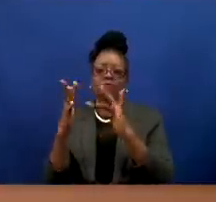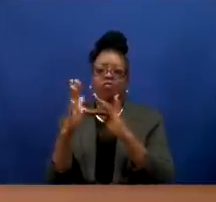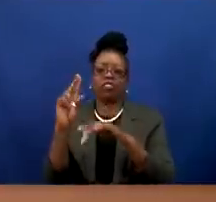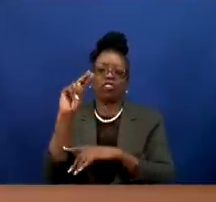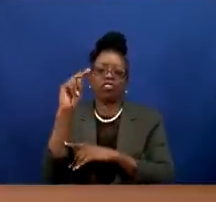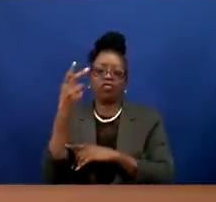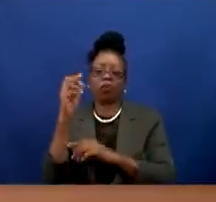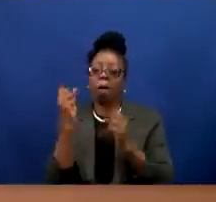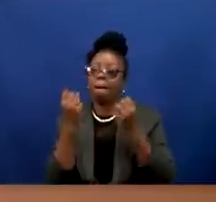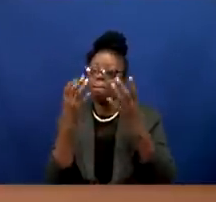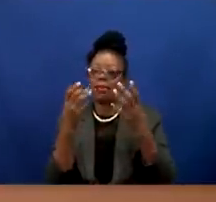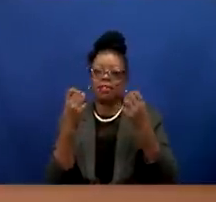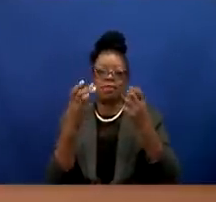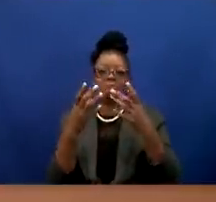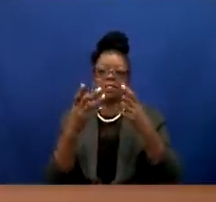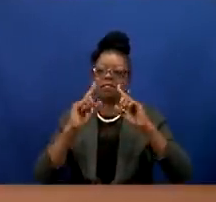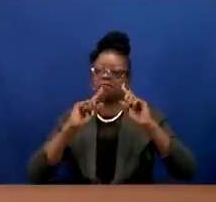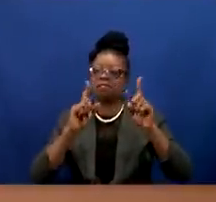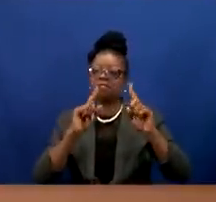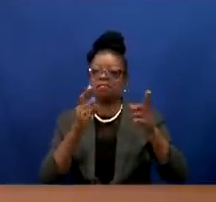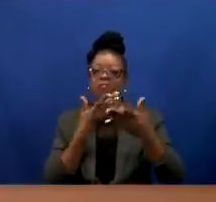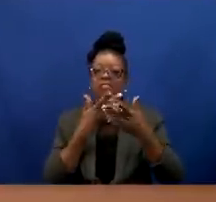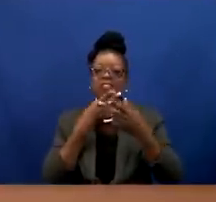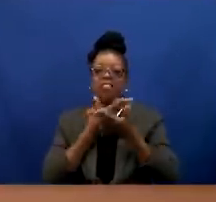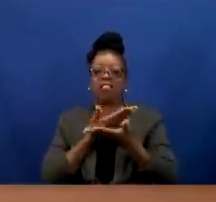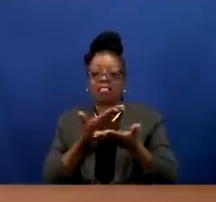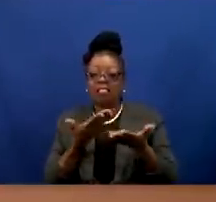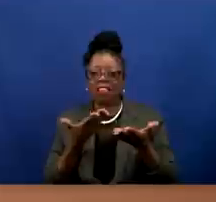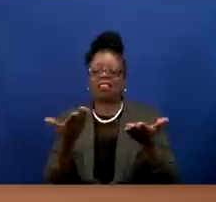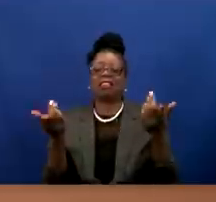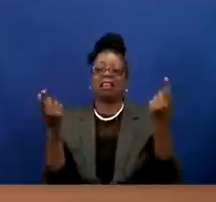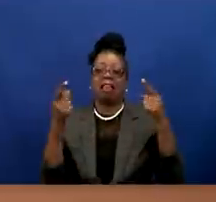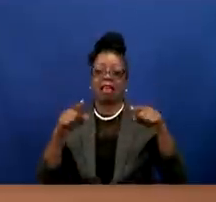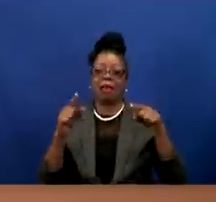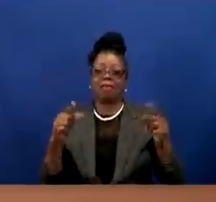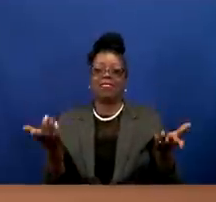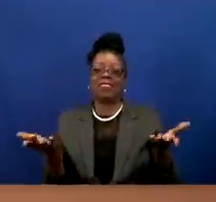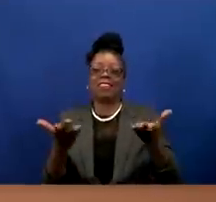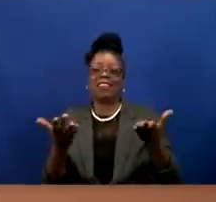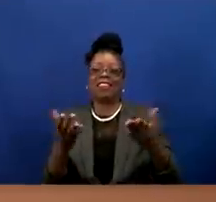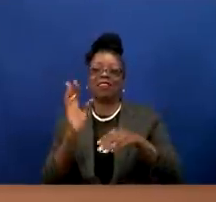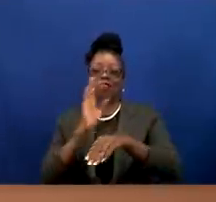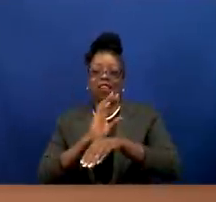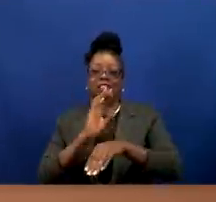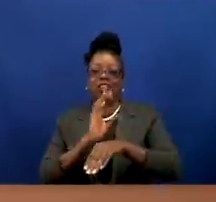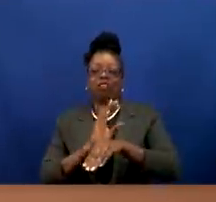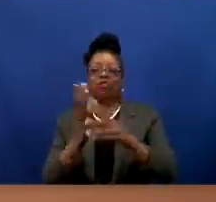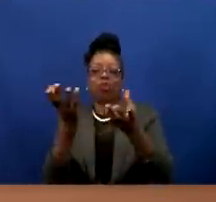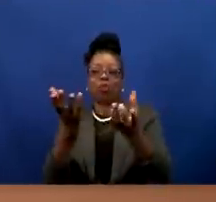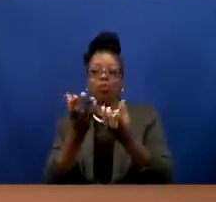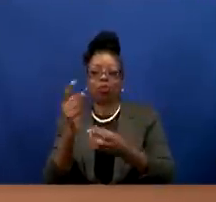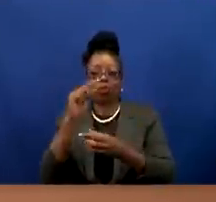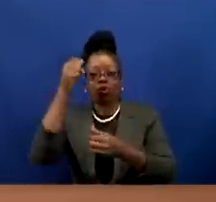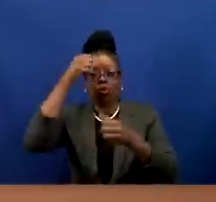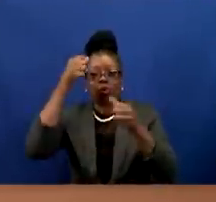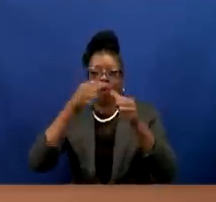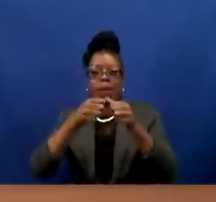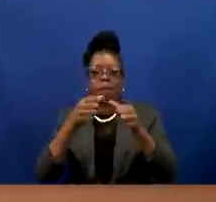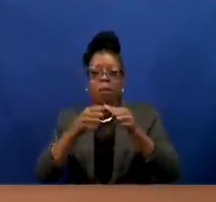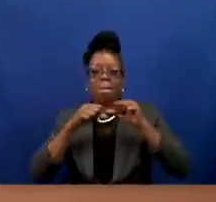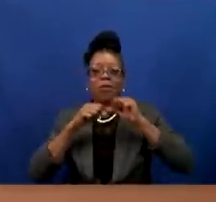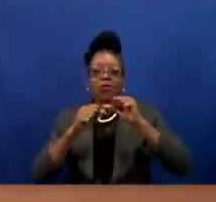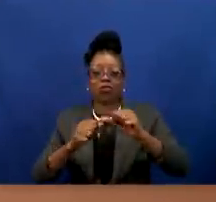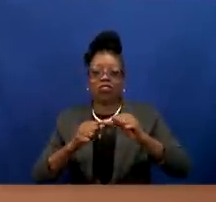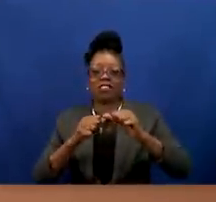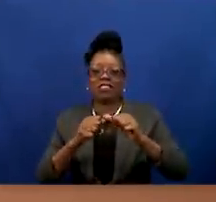lot of things going on at Wheeler Avenue Baptist Church, and we want you to be mindful of them so that we can continue to carry out ministry with excellence here